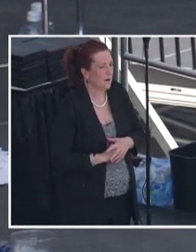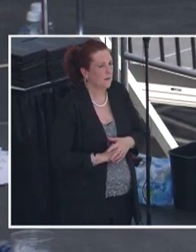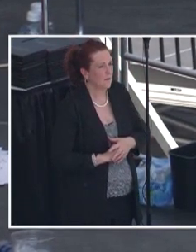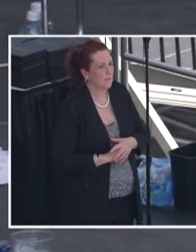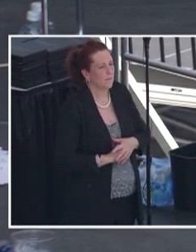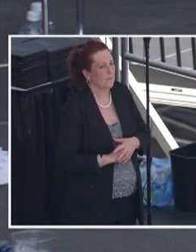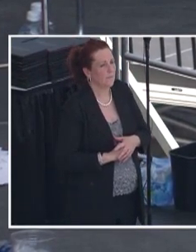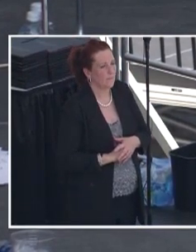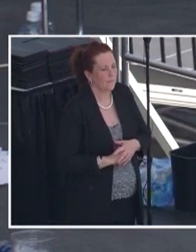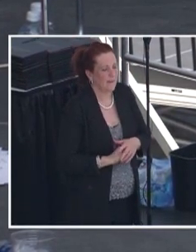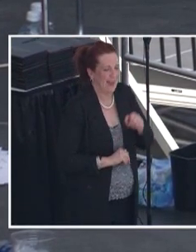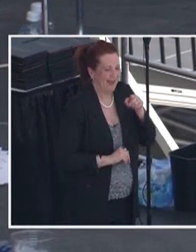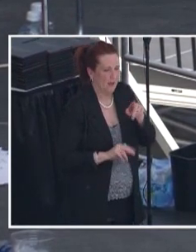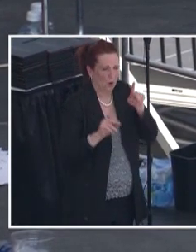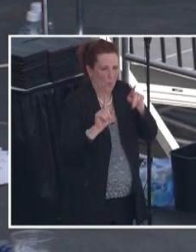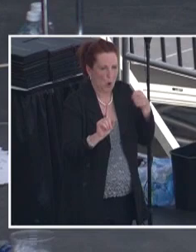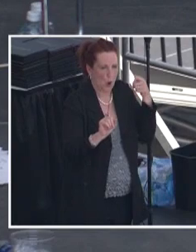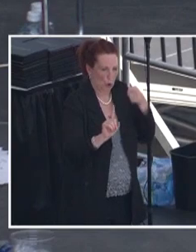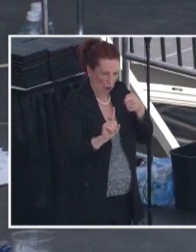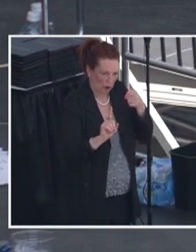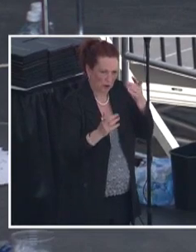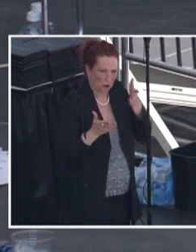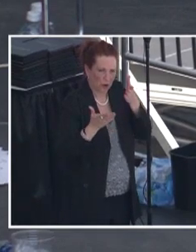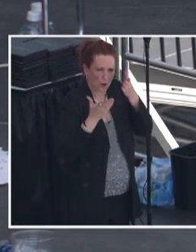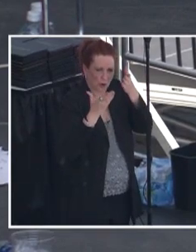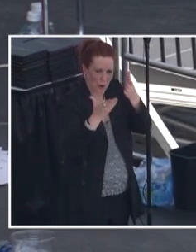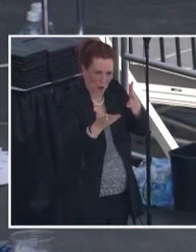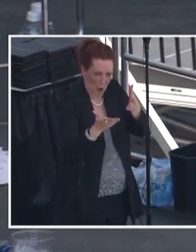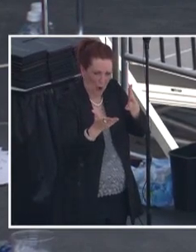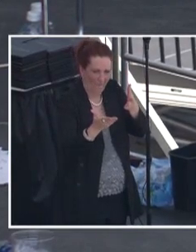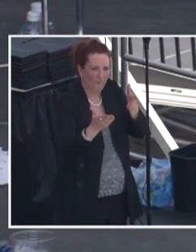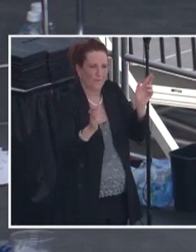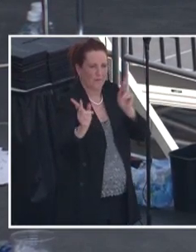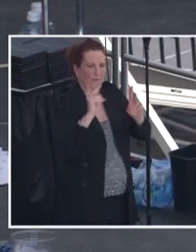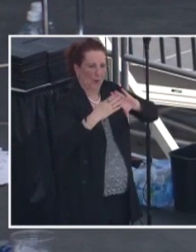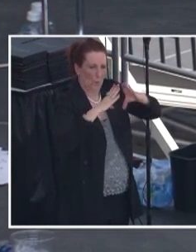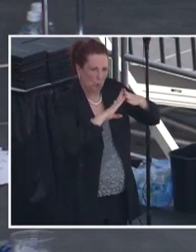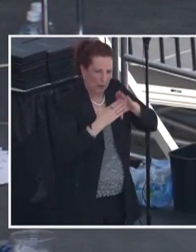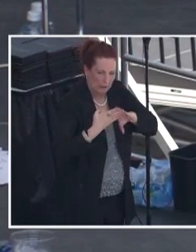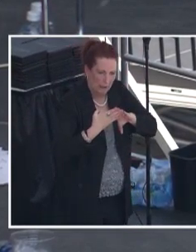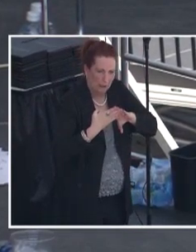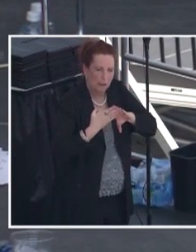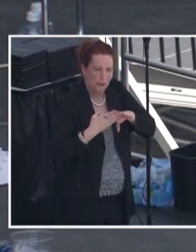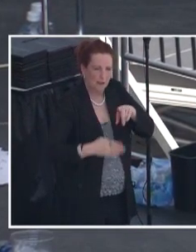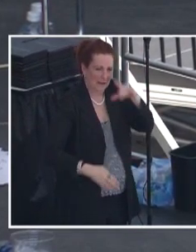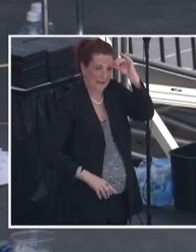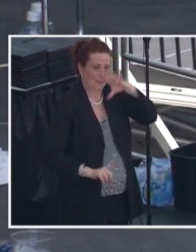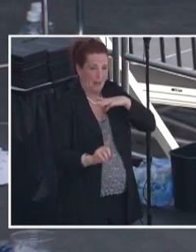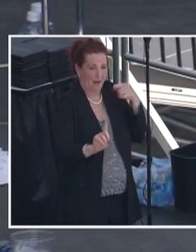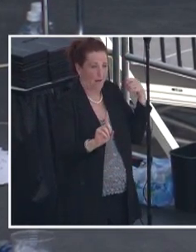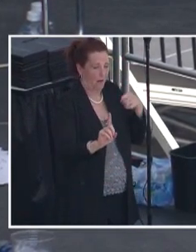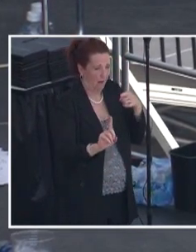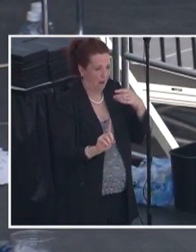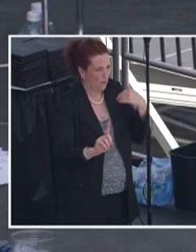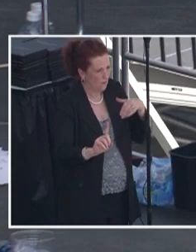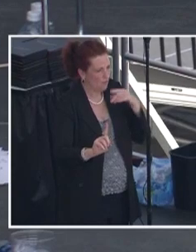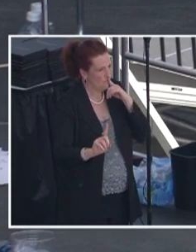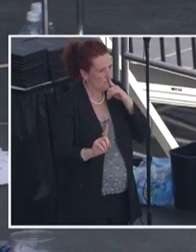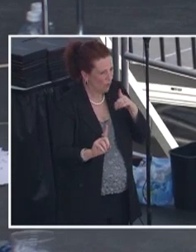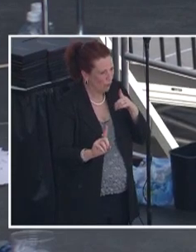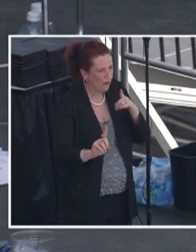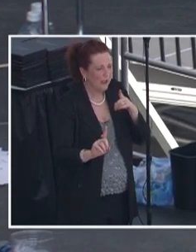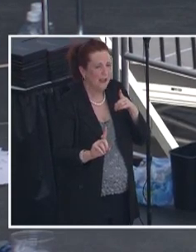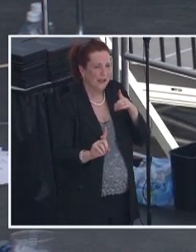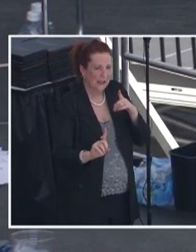in public service, he has referred to the college as the jewel in the Bergen County